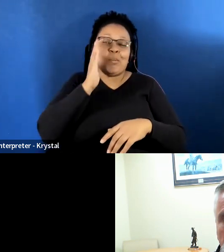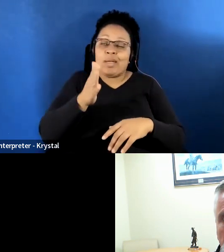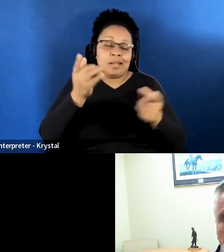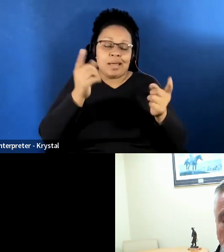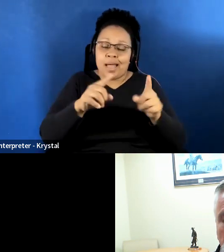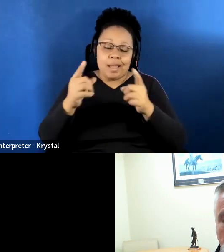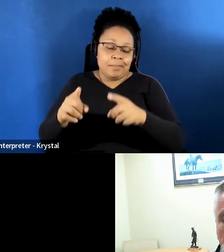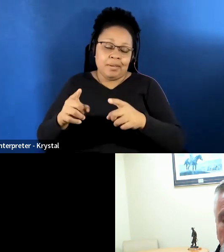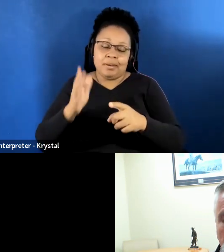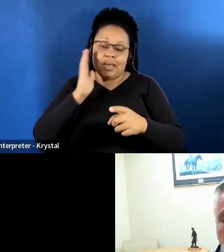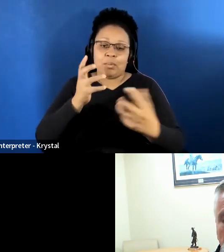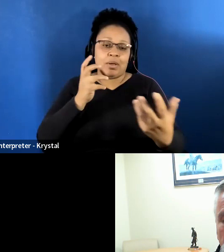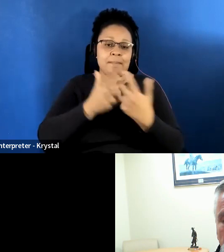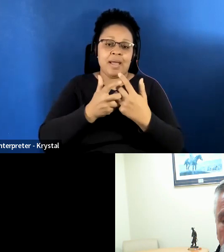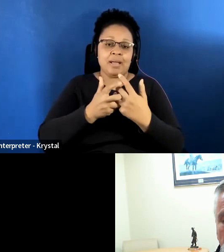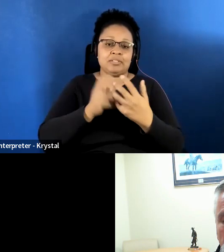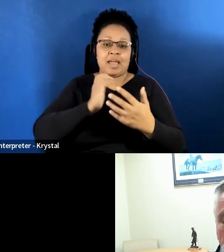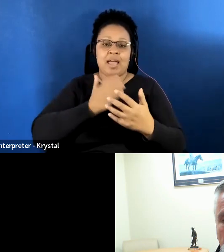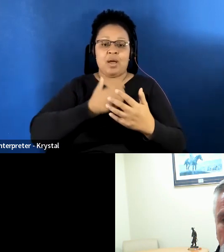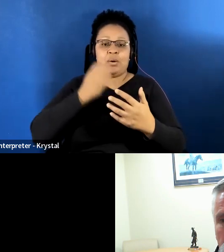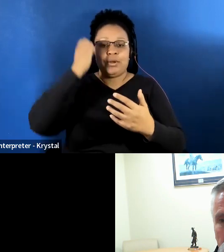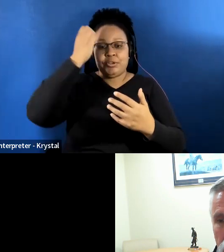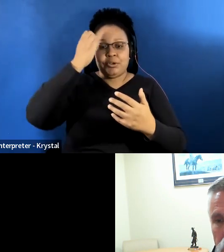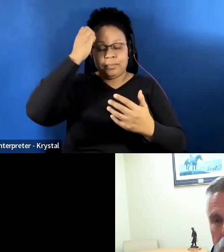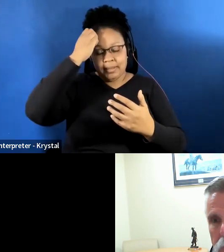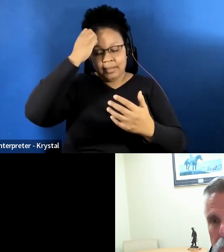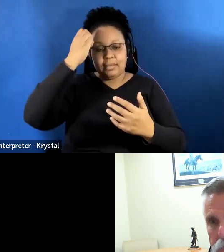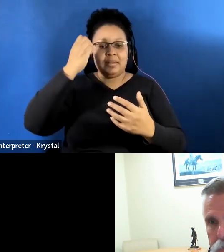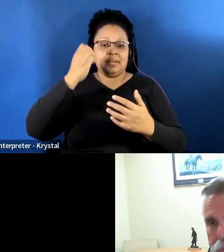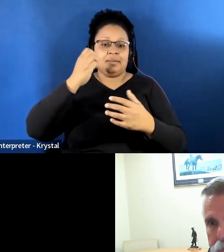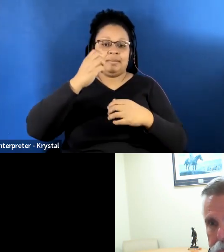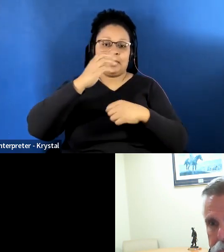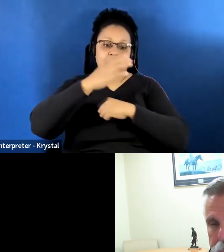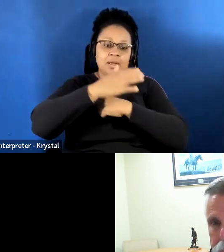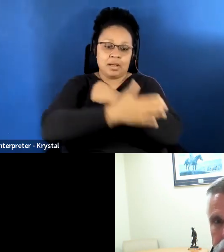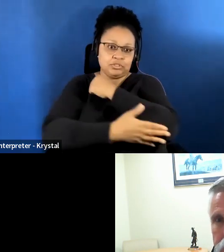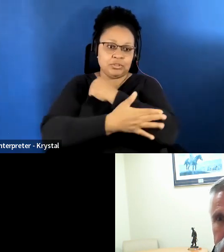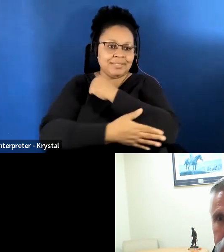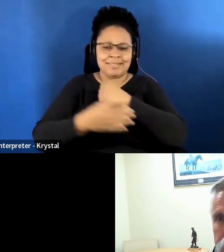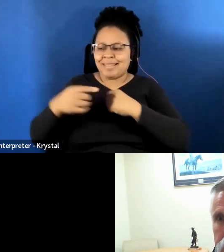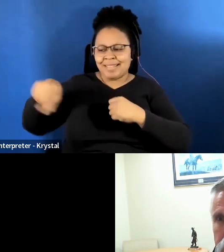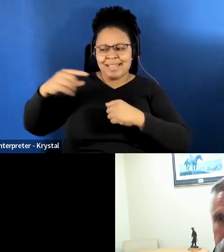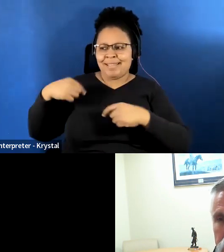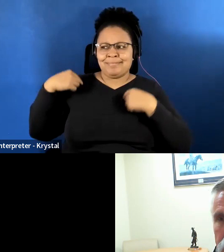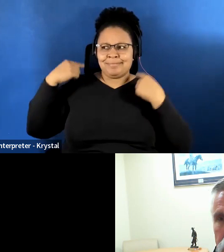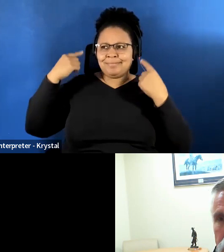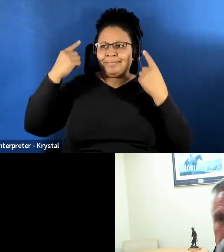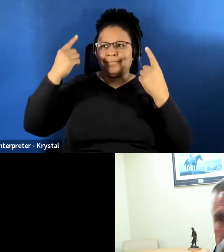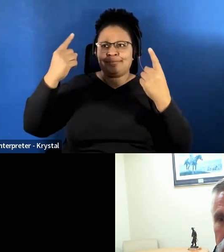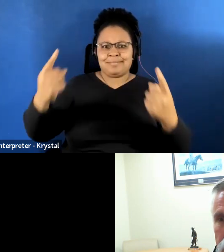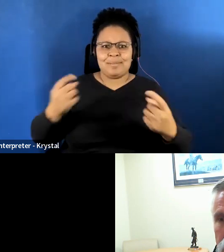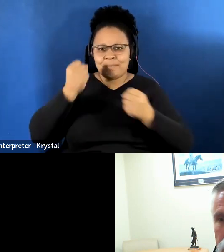line with some of our European nations, who've had average work weeks for a long time now of 35